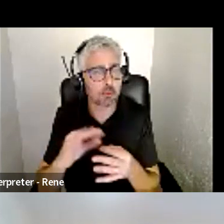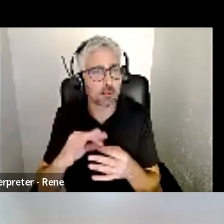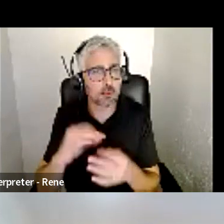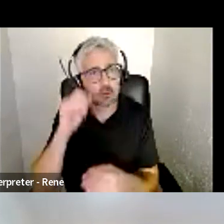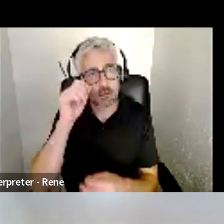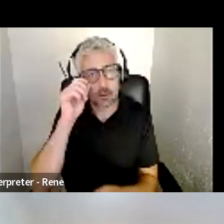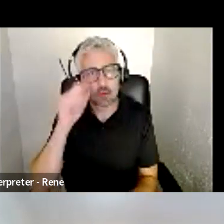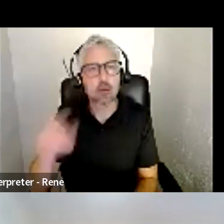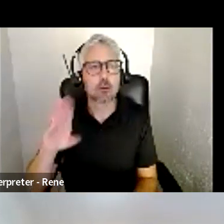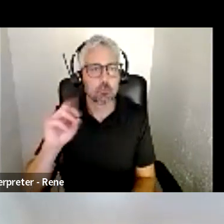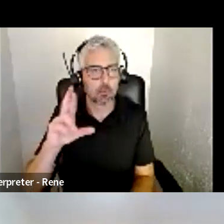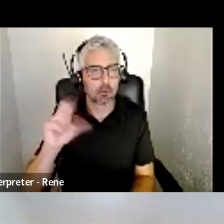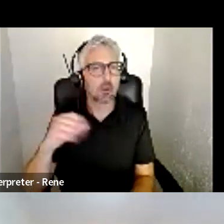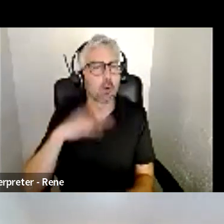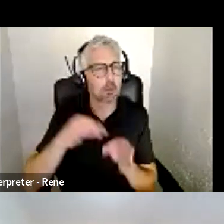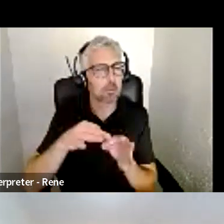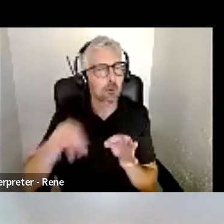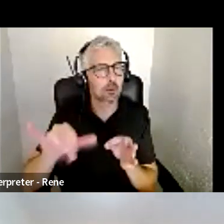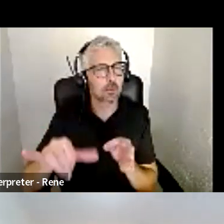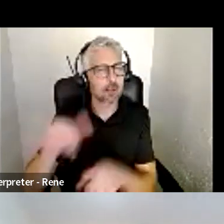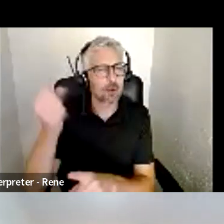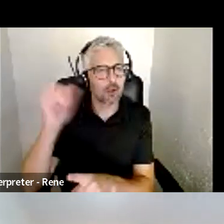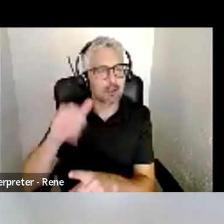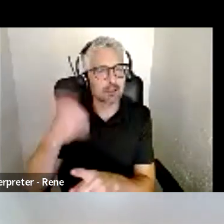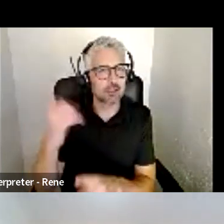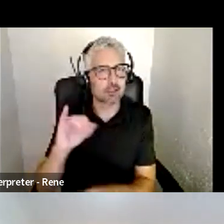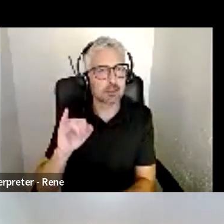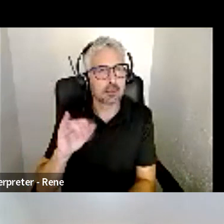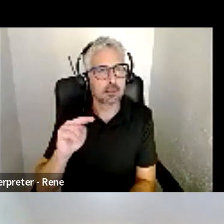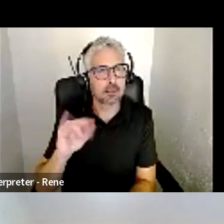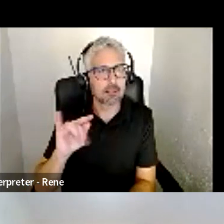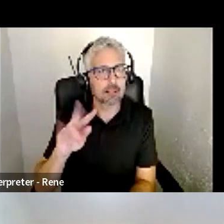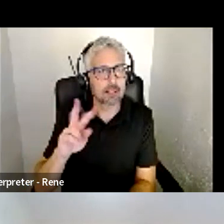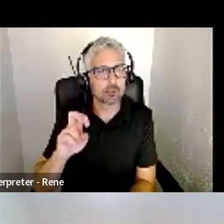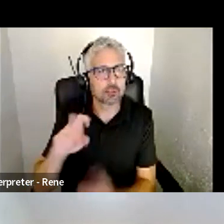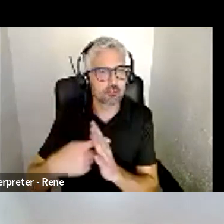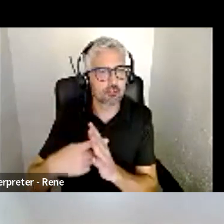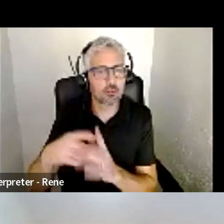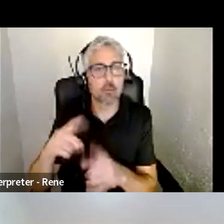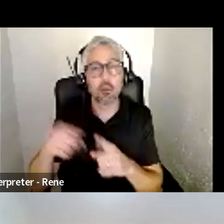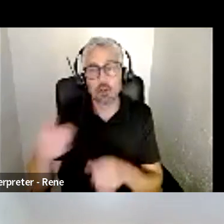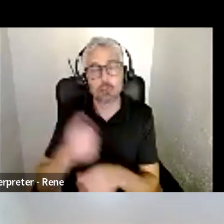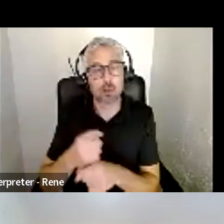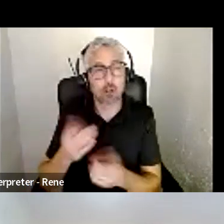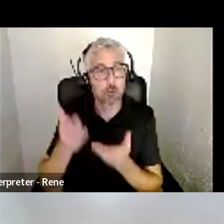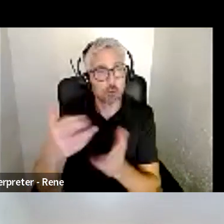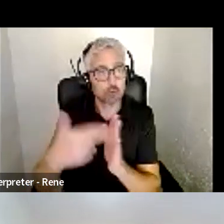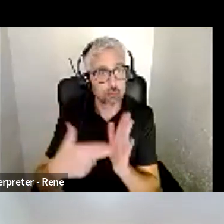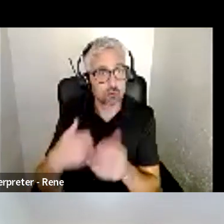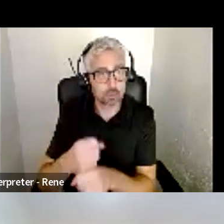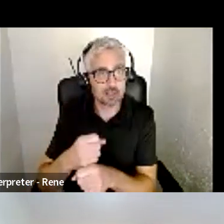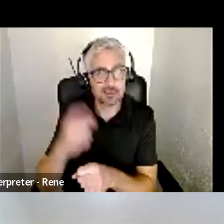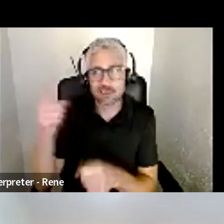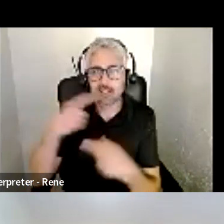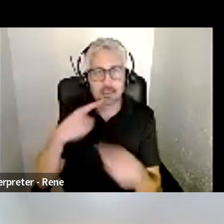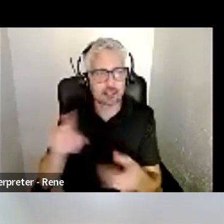Yeah, we'll postpone that conversation, but that's another initiative, Richard, that we're looking into. But you're right, the proposed rulemaking has been out for a couple of weeks, and